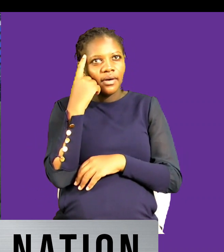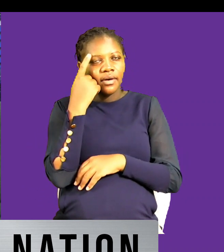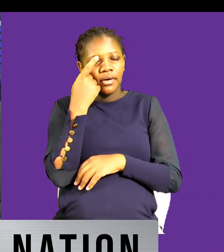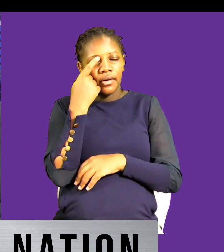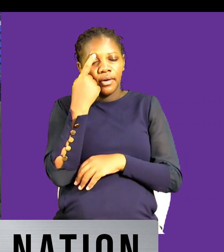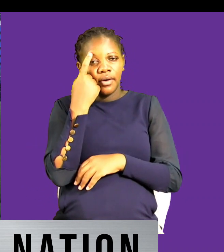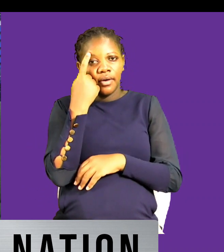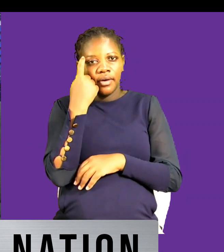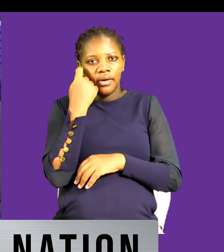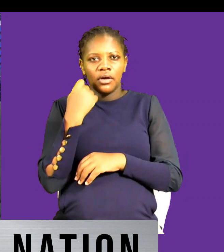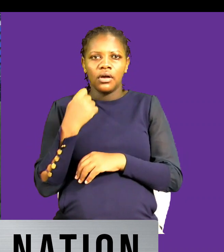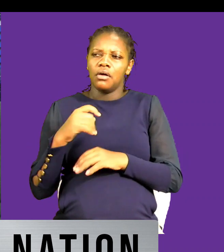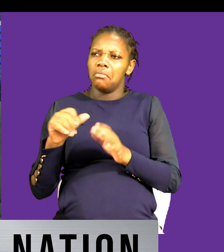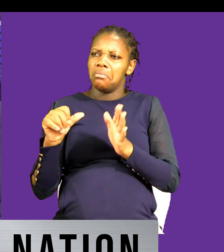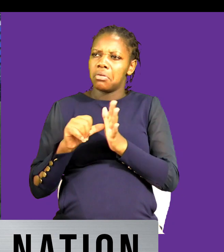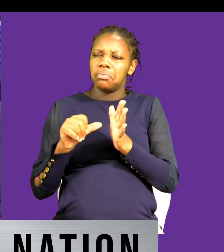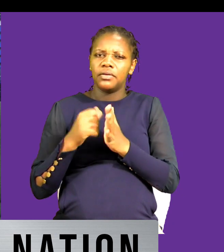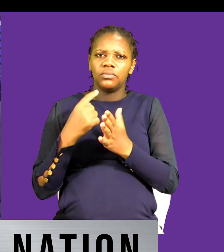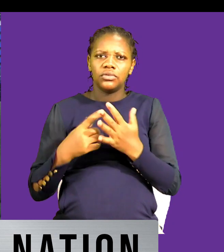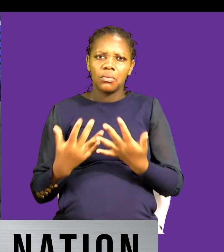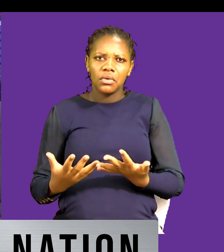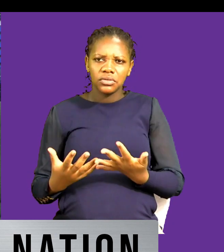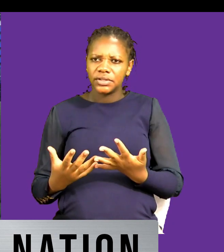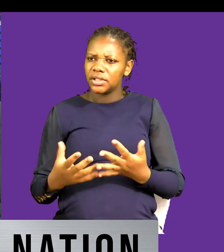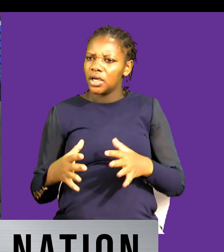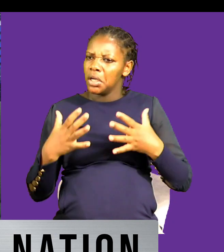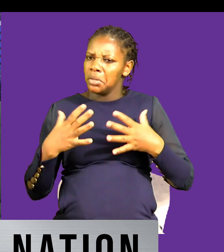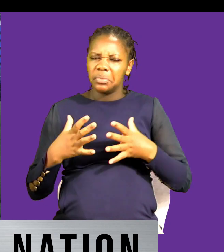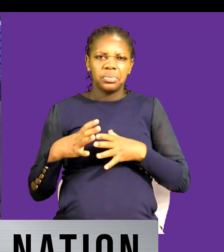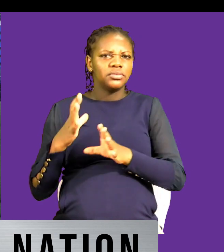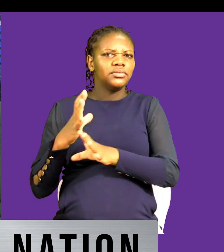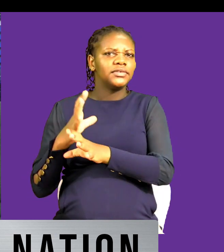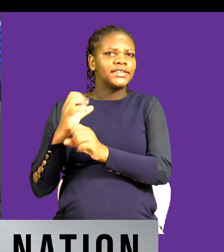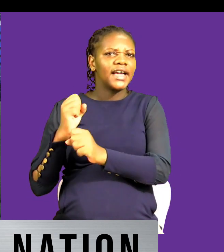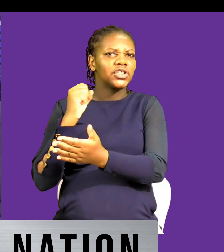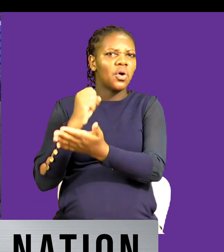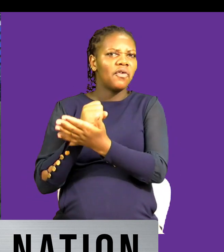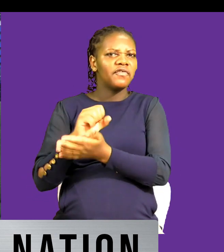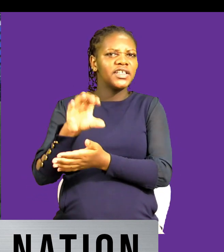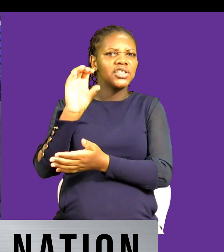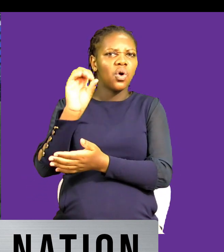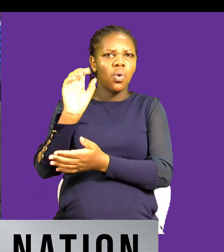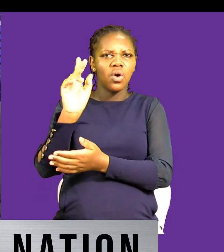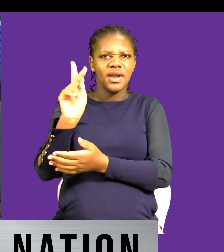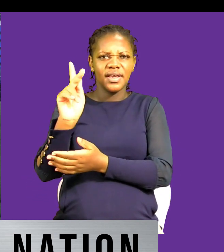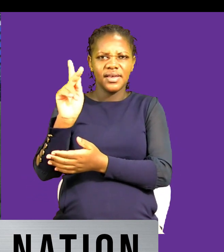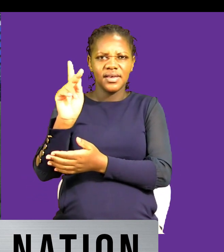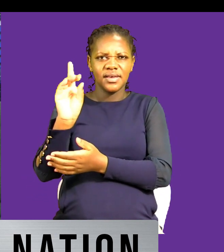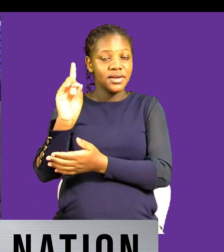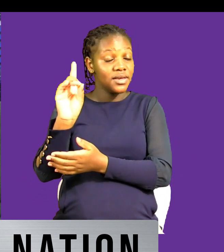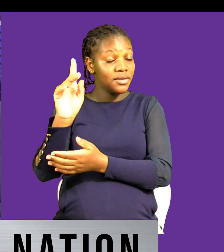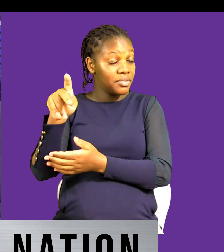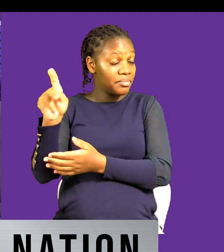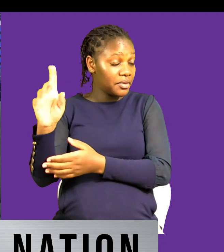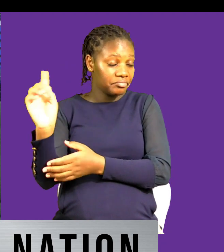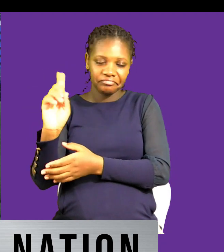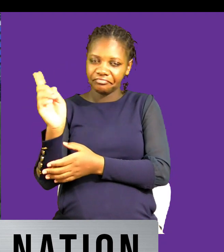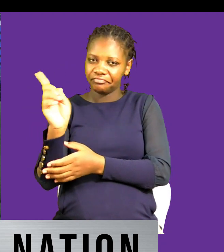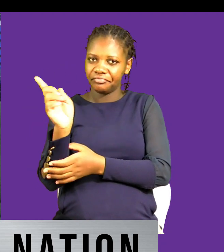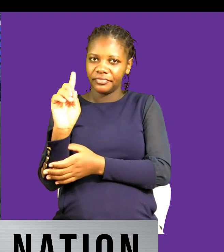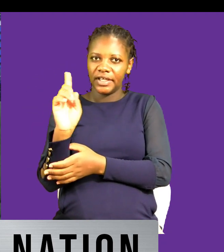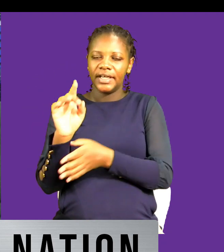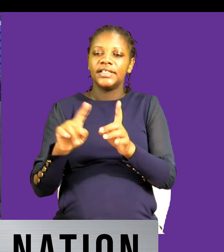lack of trust for the office of ODPP. DPP? Director of Public